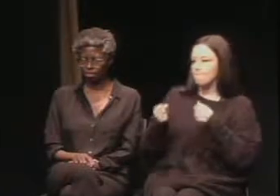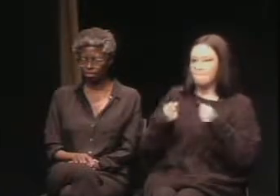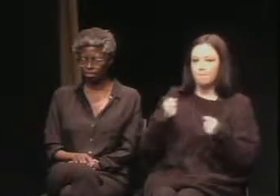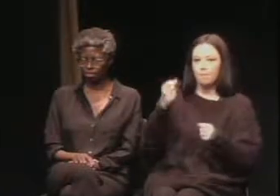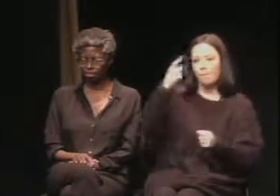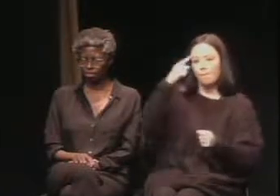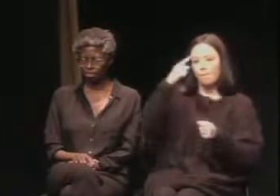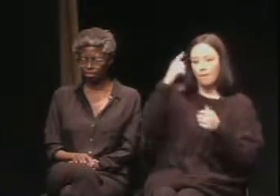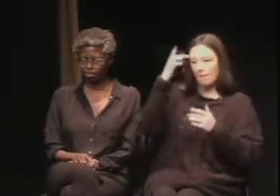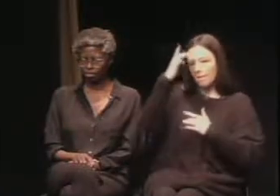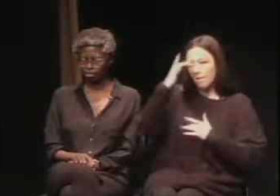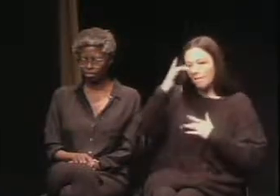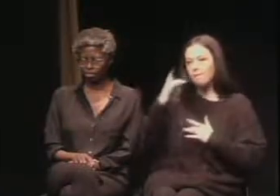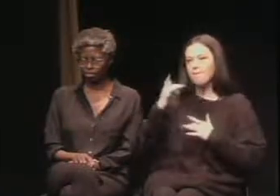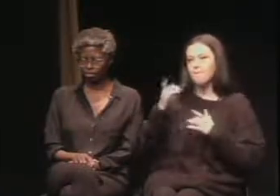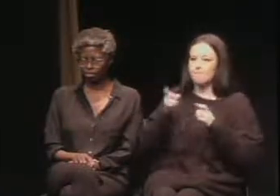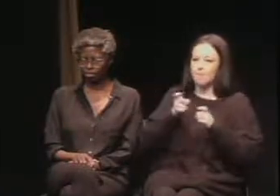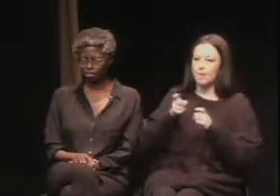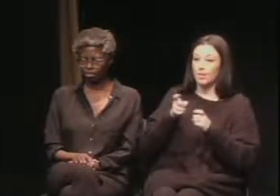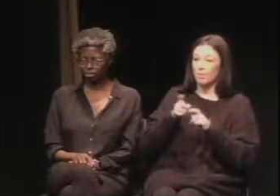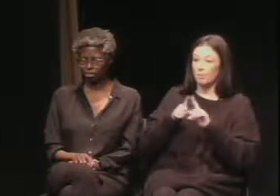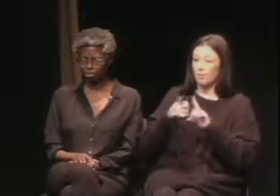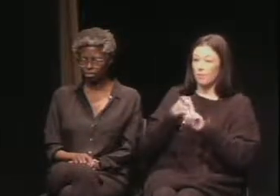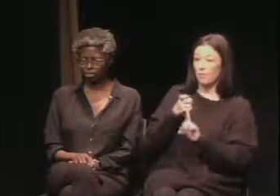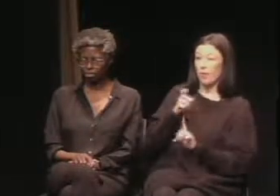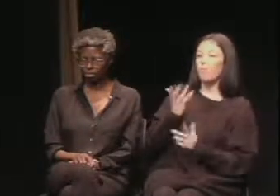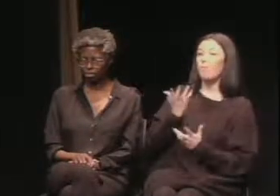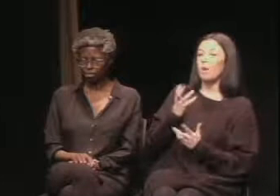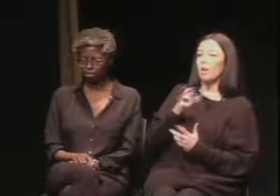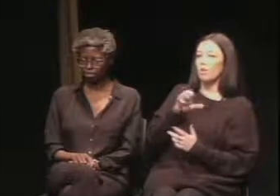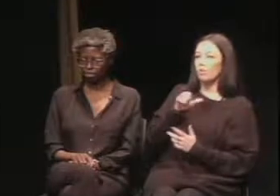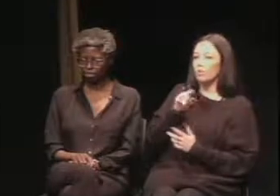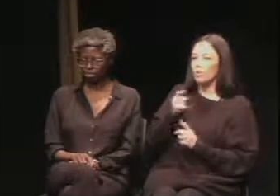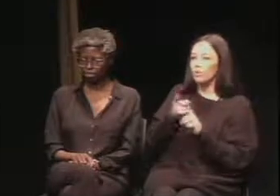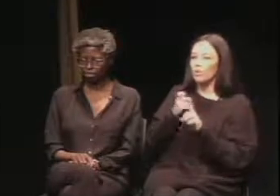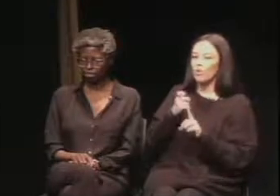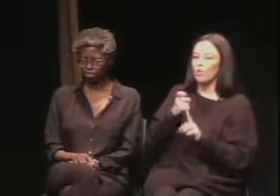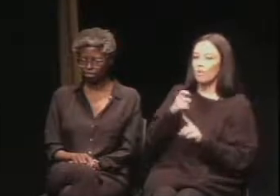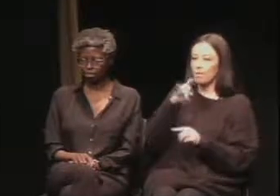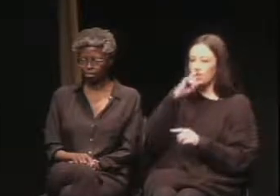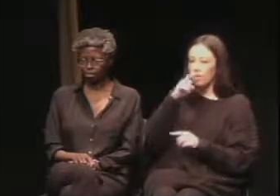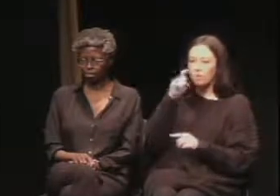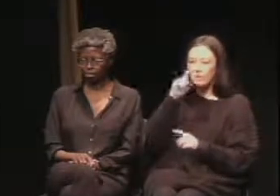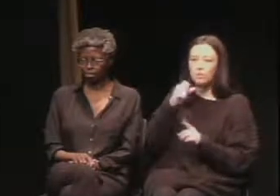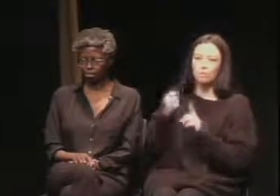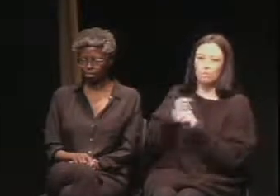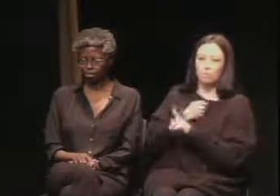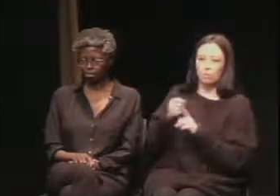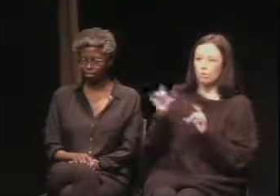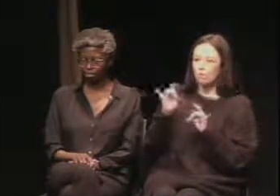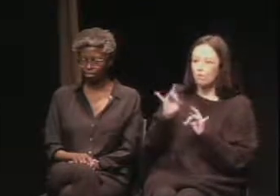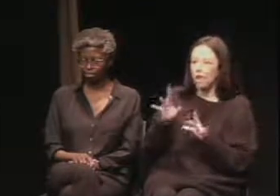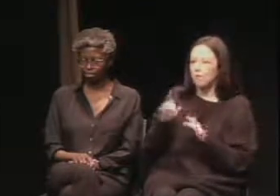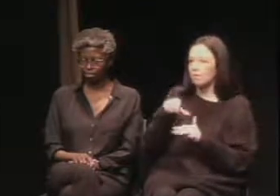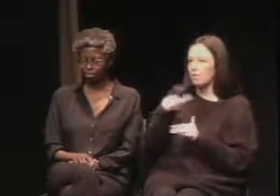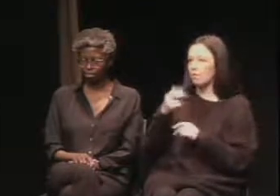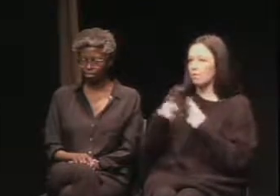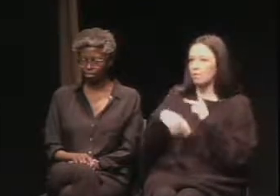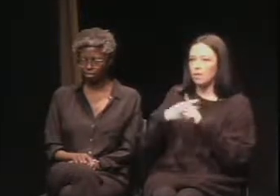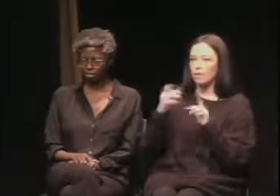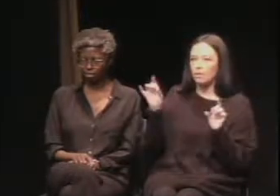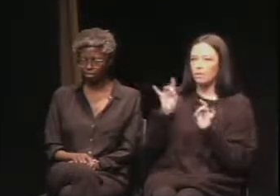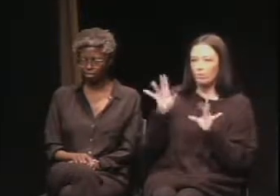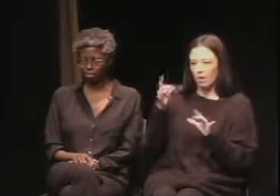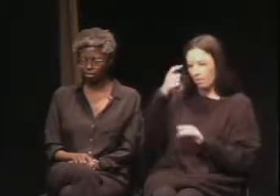mental health. And a lot of the roots of that come from violence, childhood sexual abuse or sexual violence or other kinds of trauma that